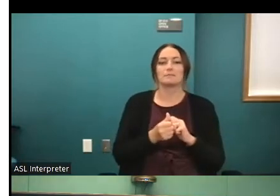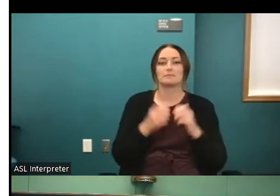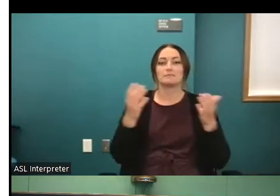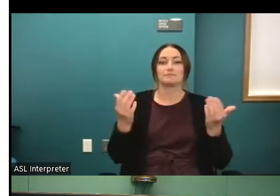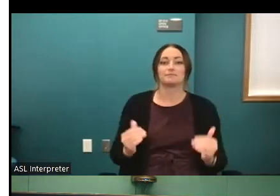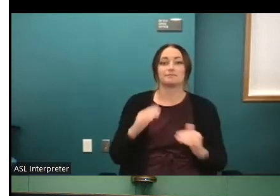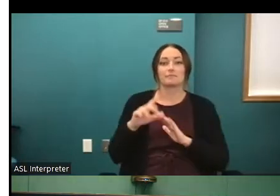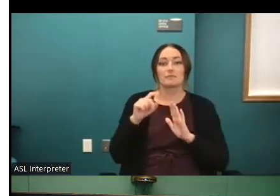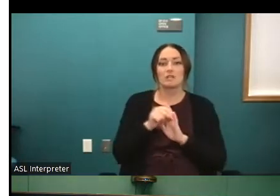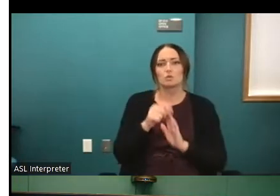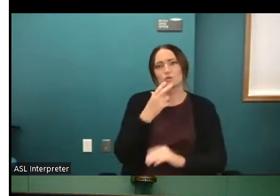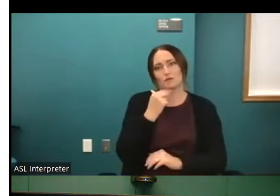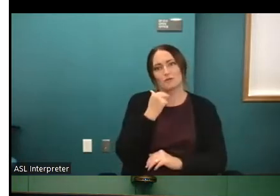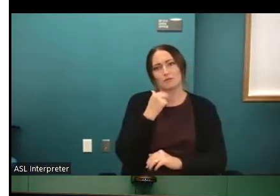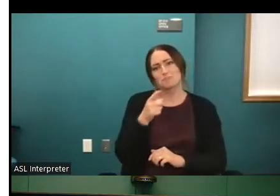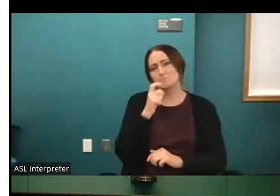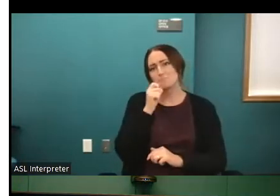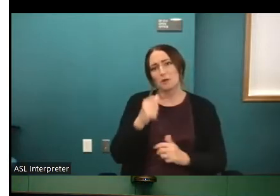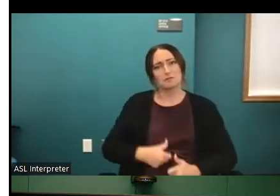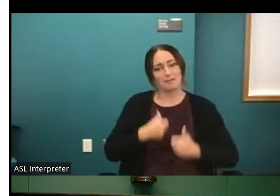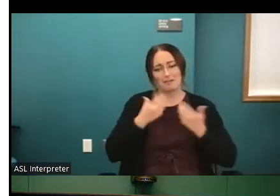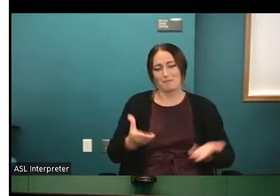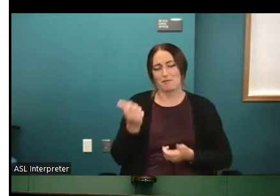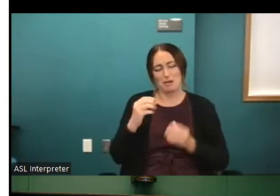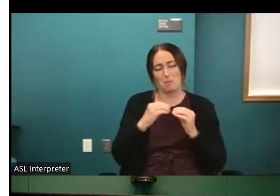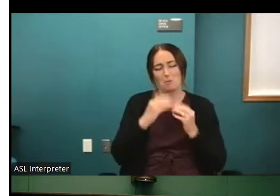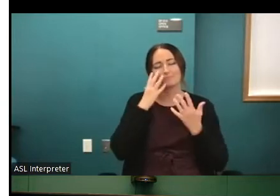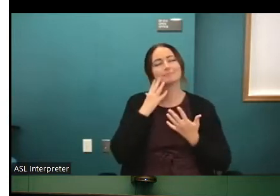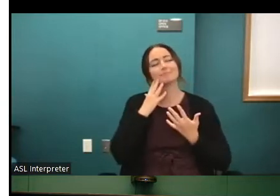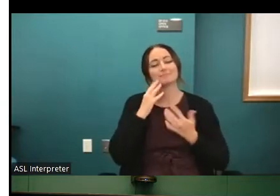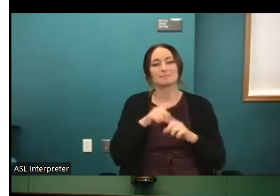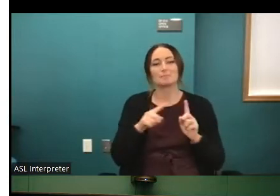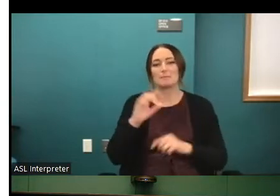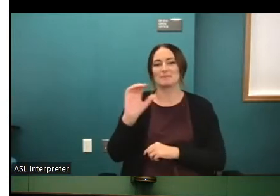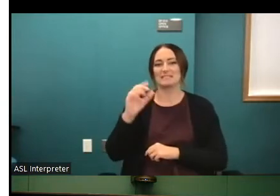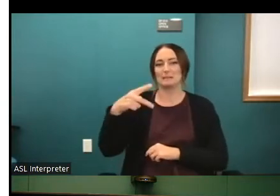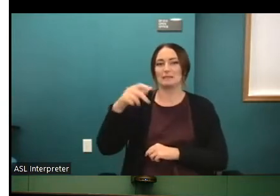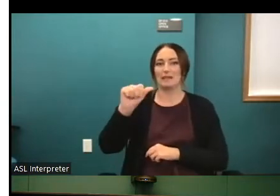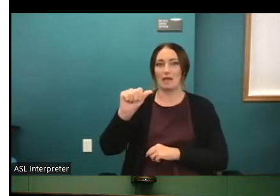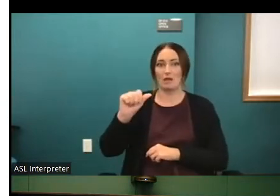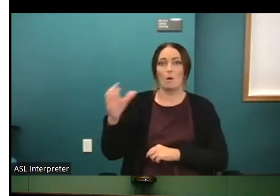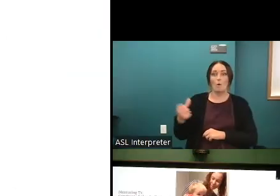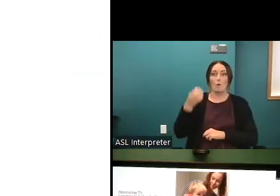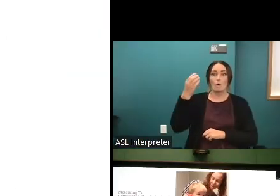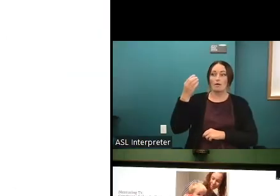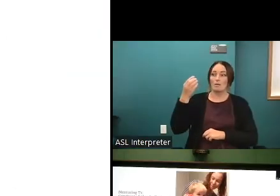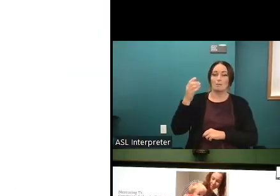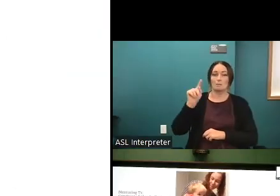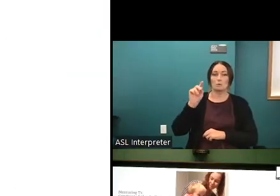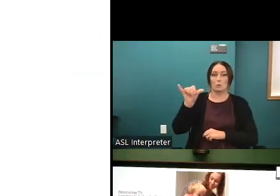one is also really cute. And he doesn't live here anymore. I'm really sad about it. But this is CPA, right? Where they hold up a toy or something and put it in the